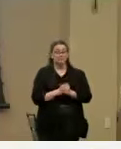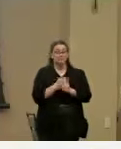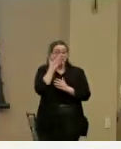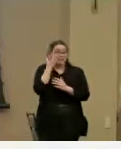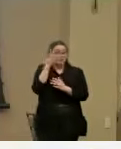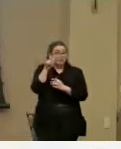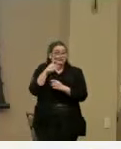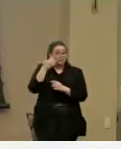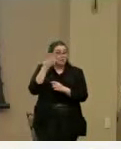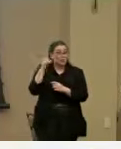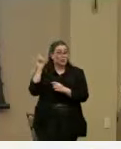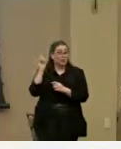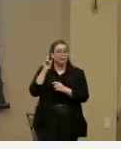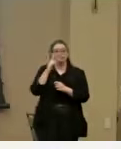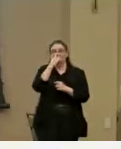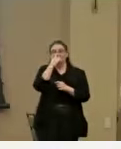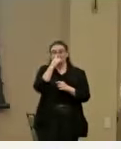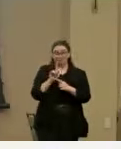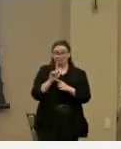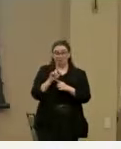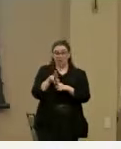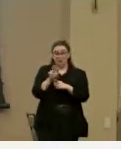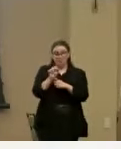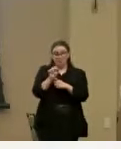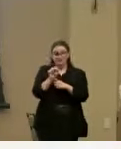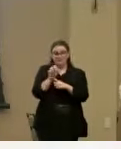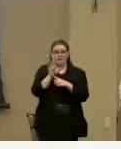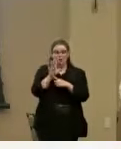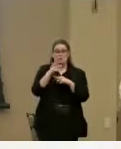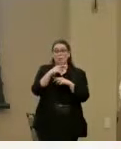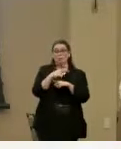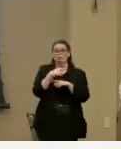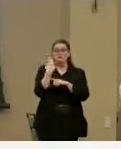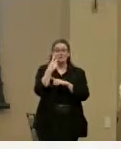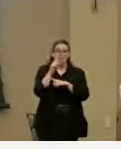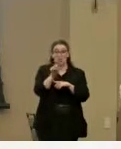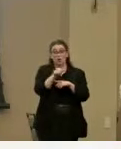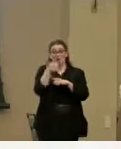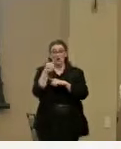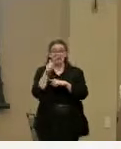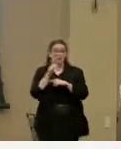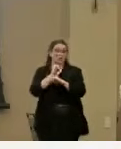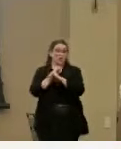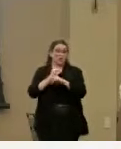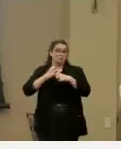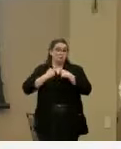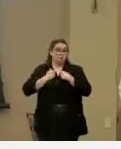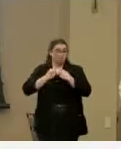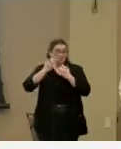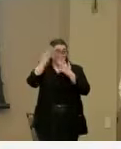Because of having lupus, you are at an increased risk for other autoimmune